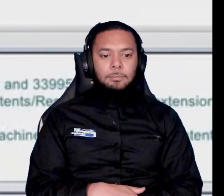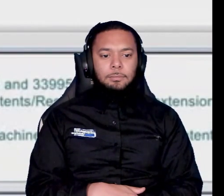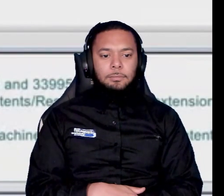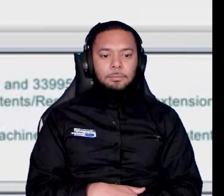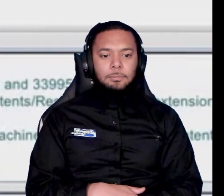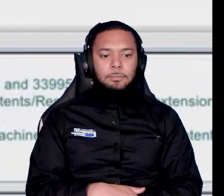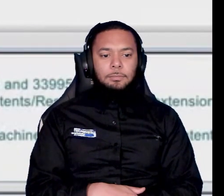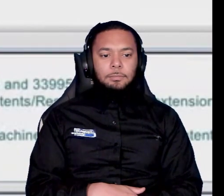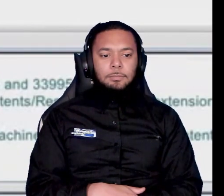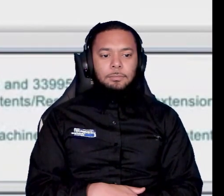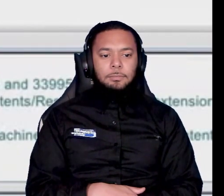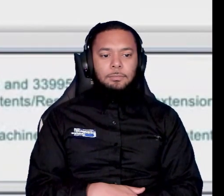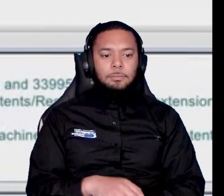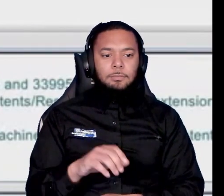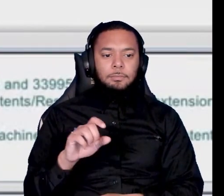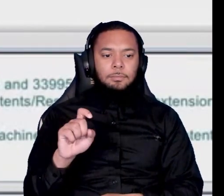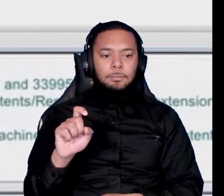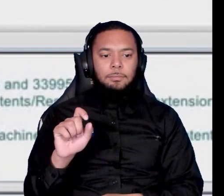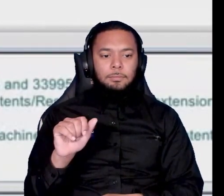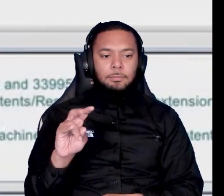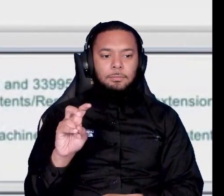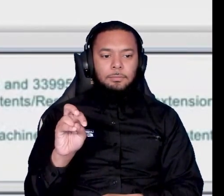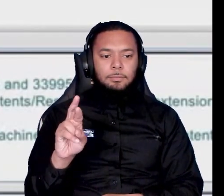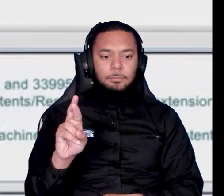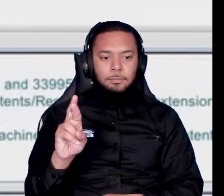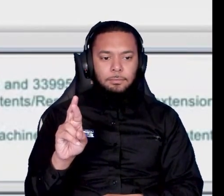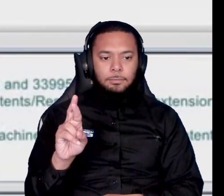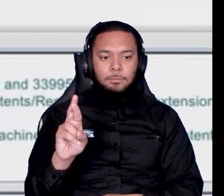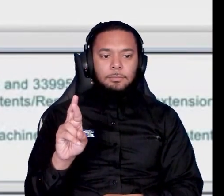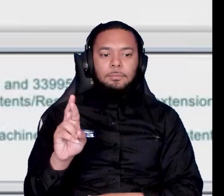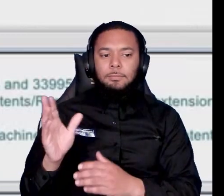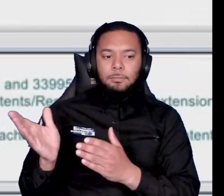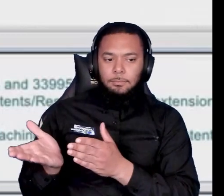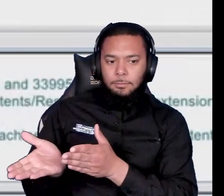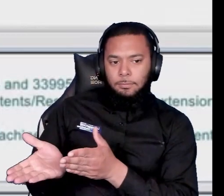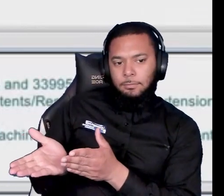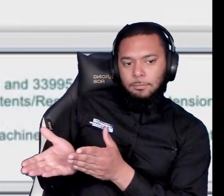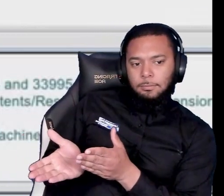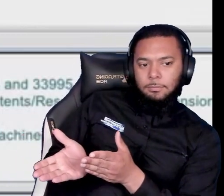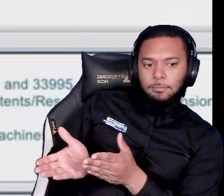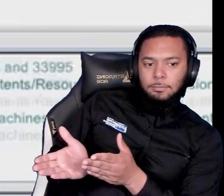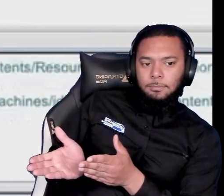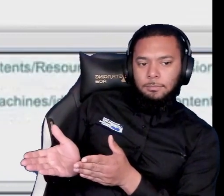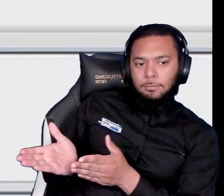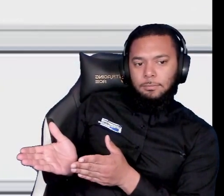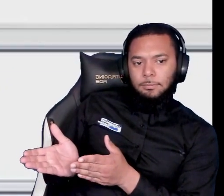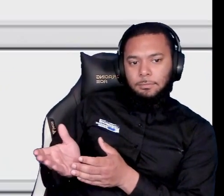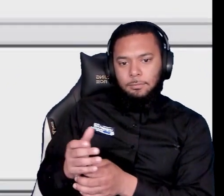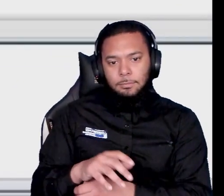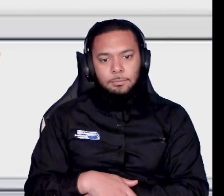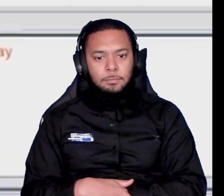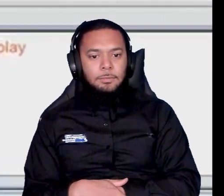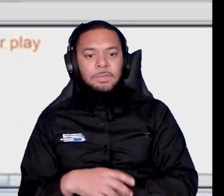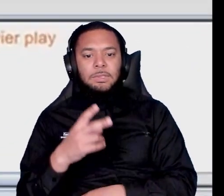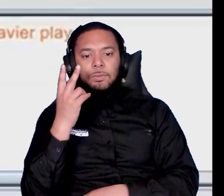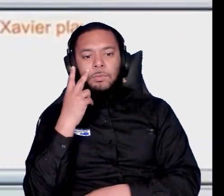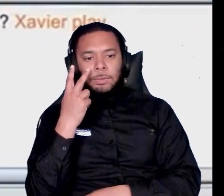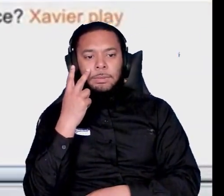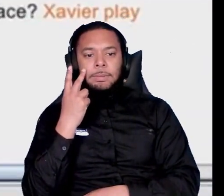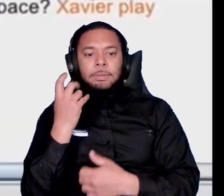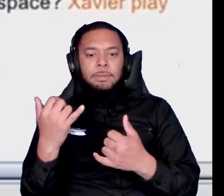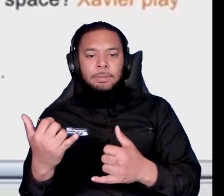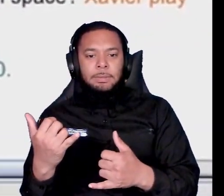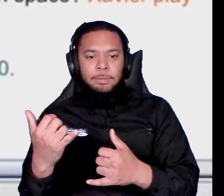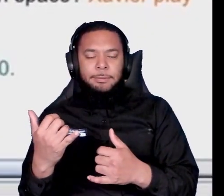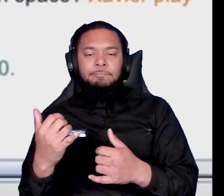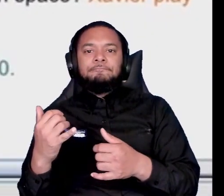I can enter a single name, a space, and then the hobby. And